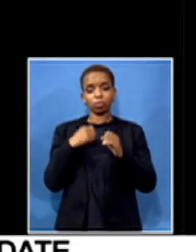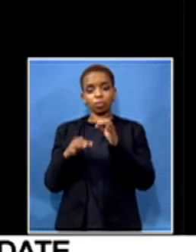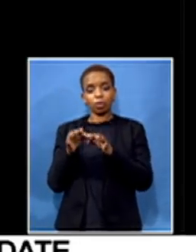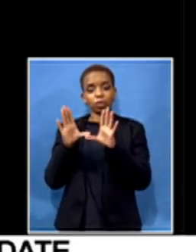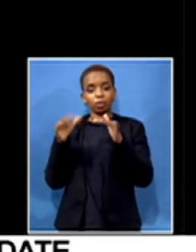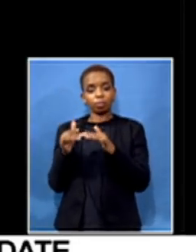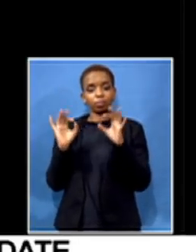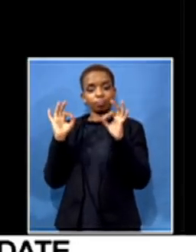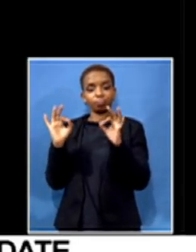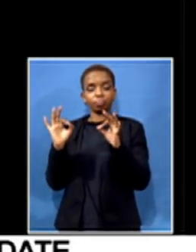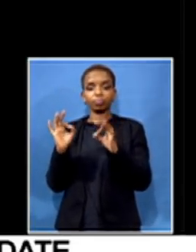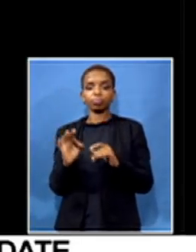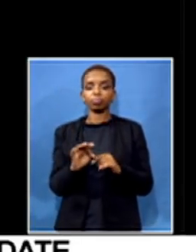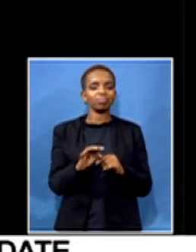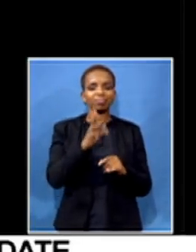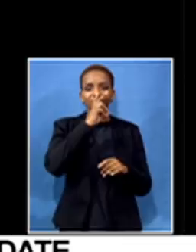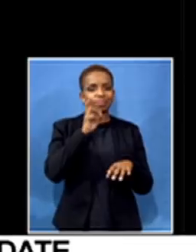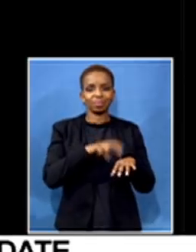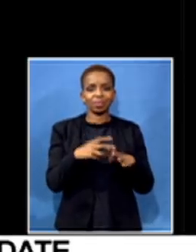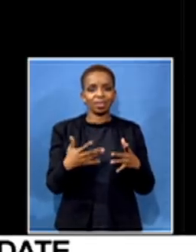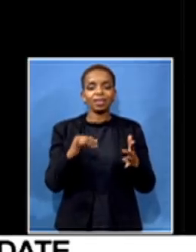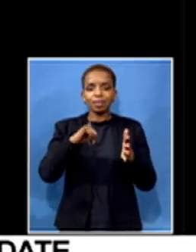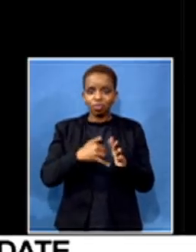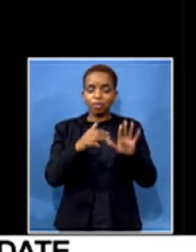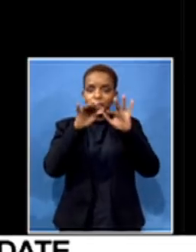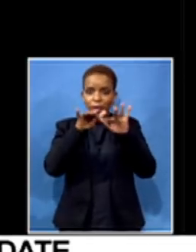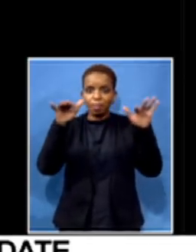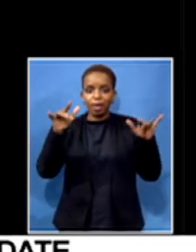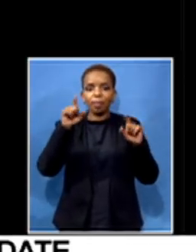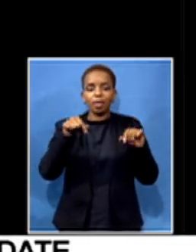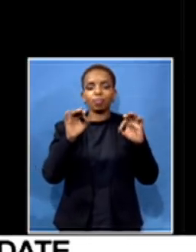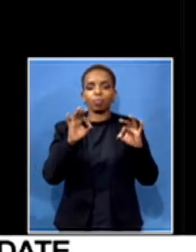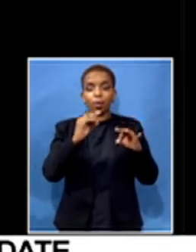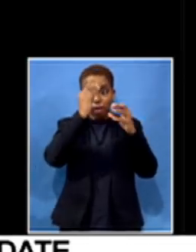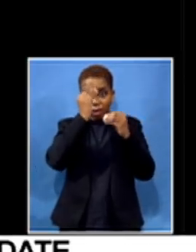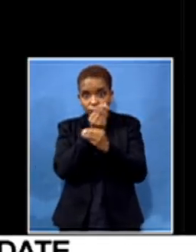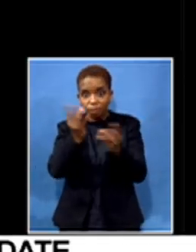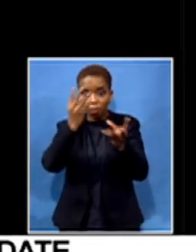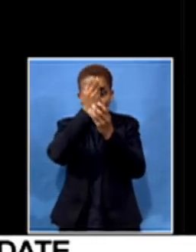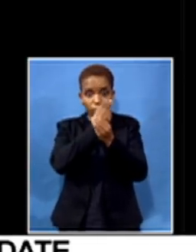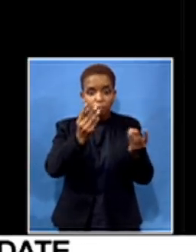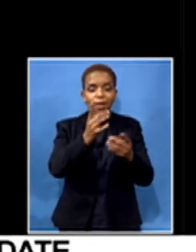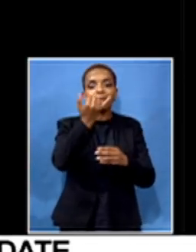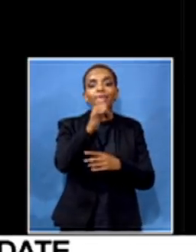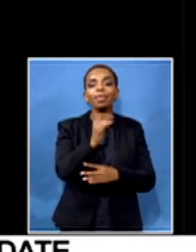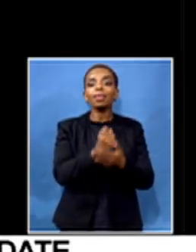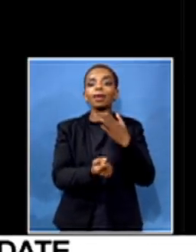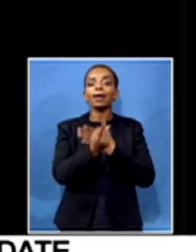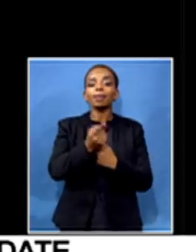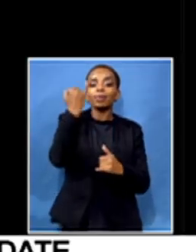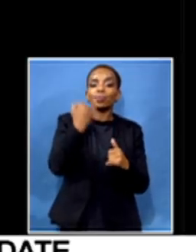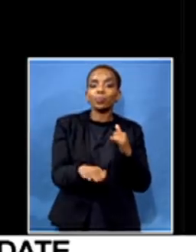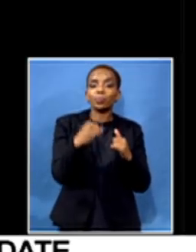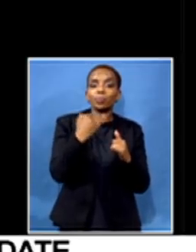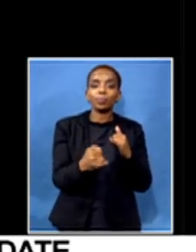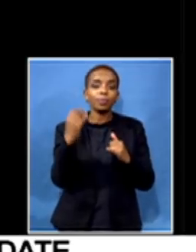the public properly informed. And so whenever there's any sense of disinformation or inaccurate information, we'll step up to the